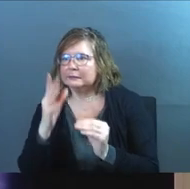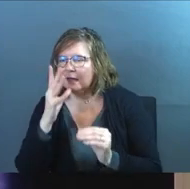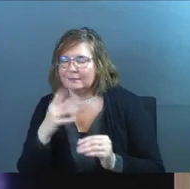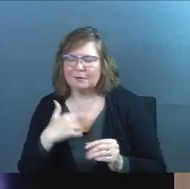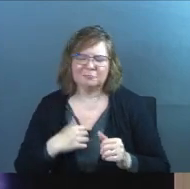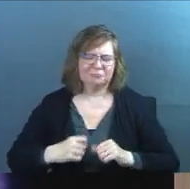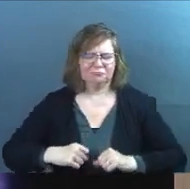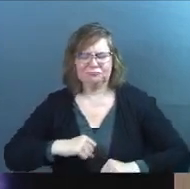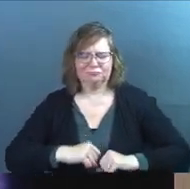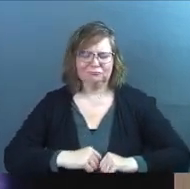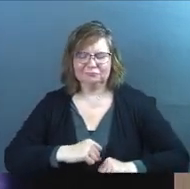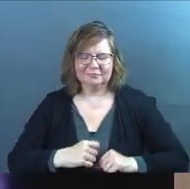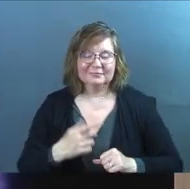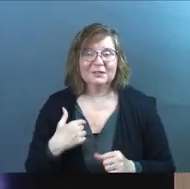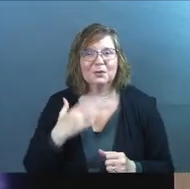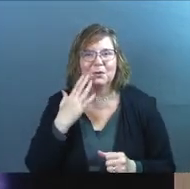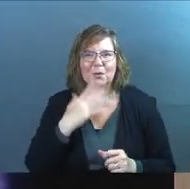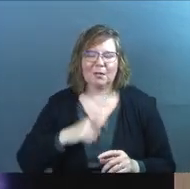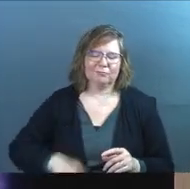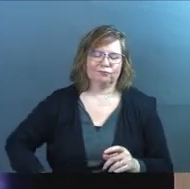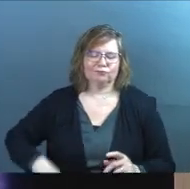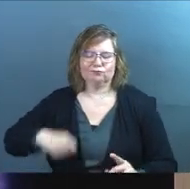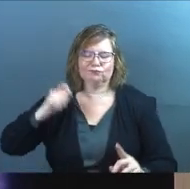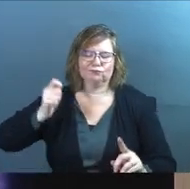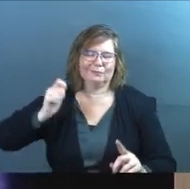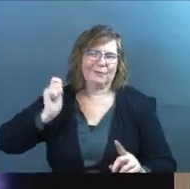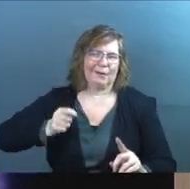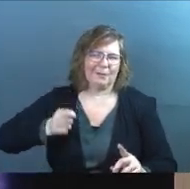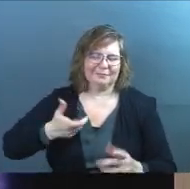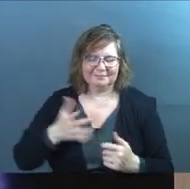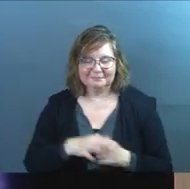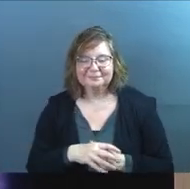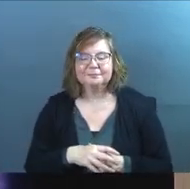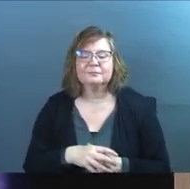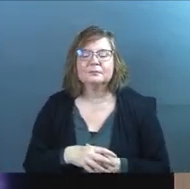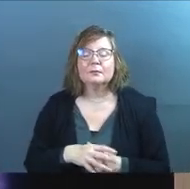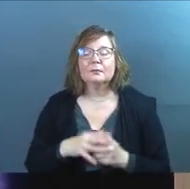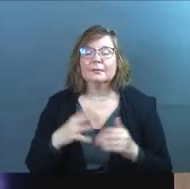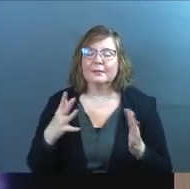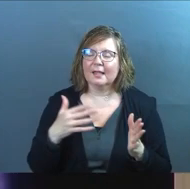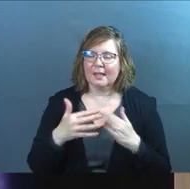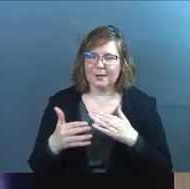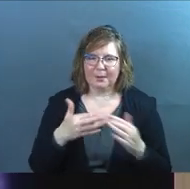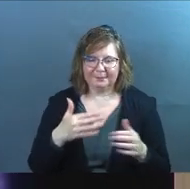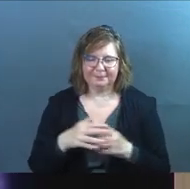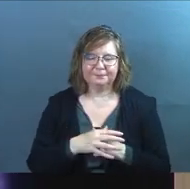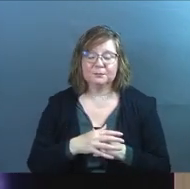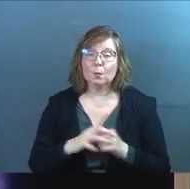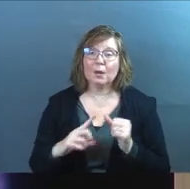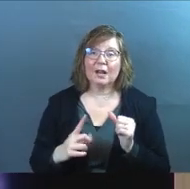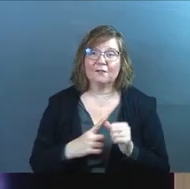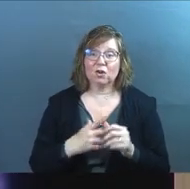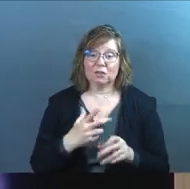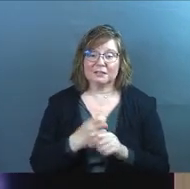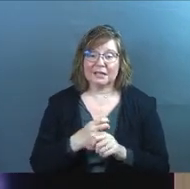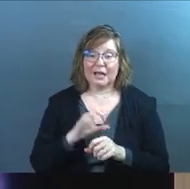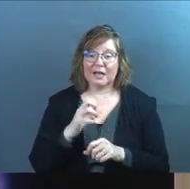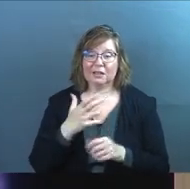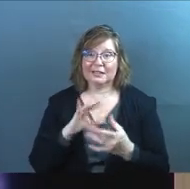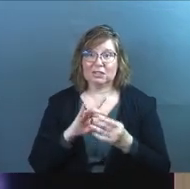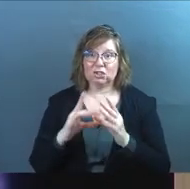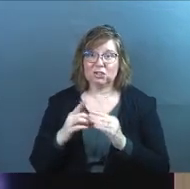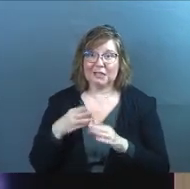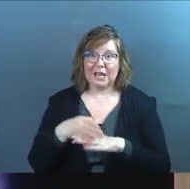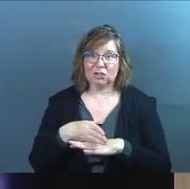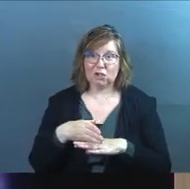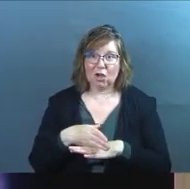I'm like, I got it. You know, just a hammer in my back pocket at all times. And so anyways, when I first got this chainsaw, I was so